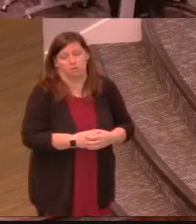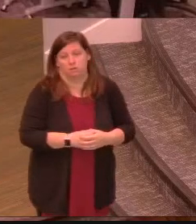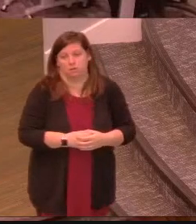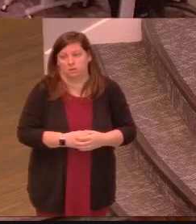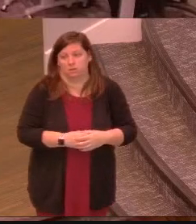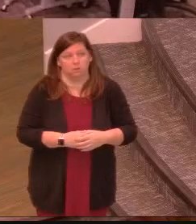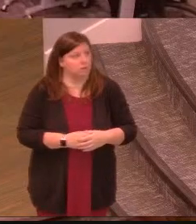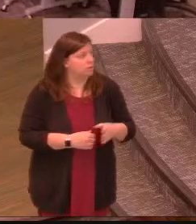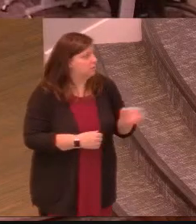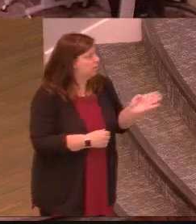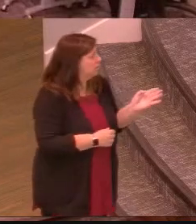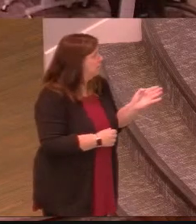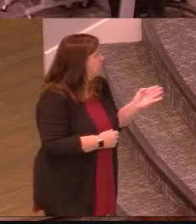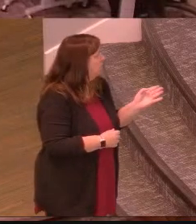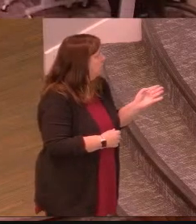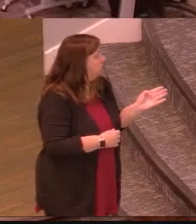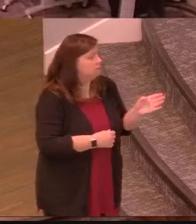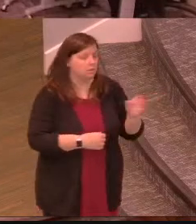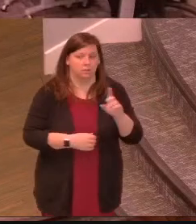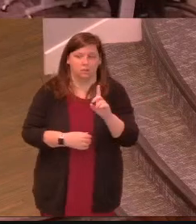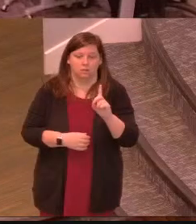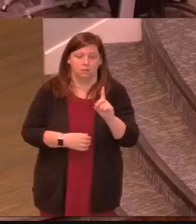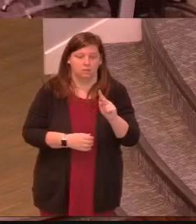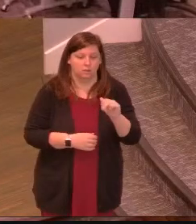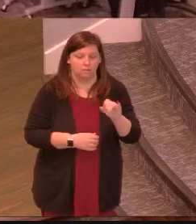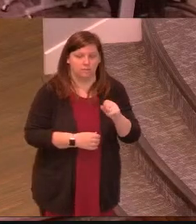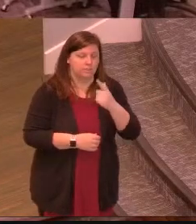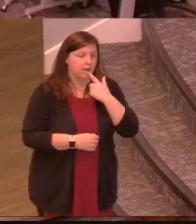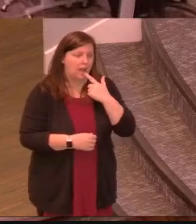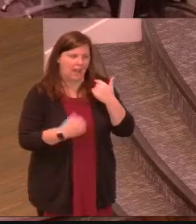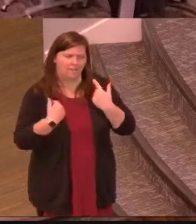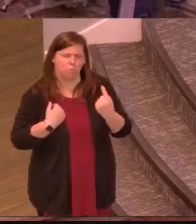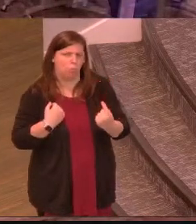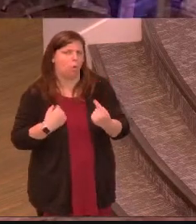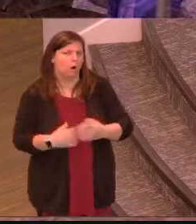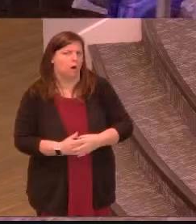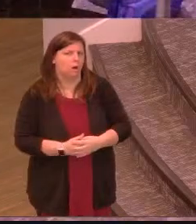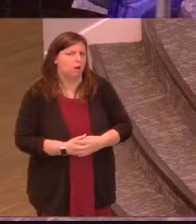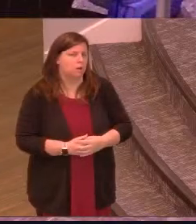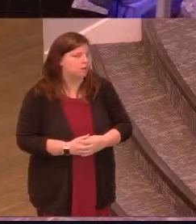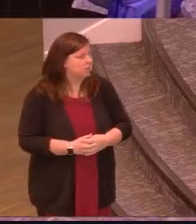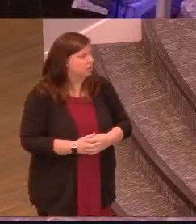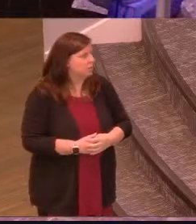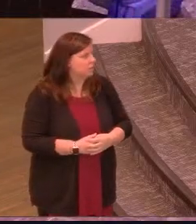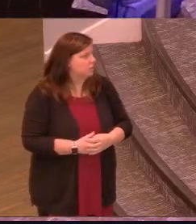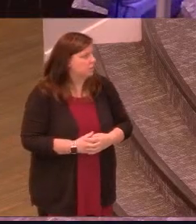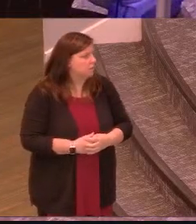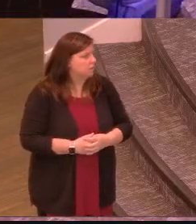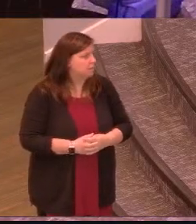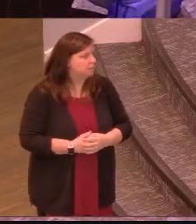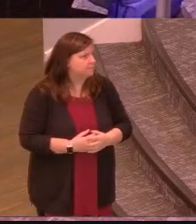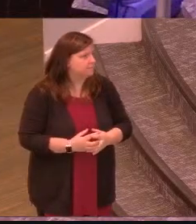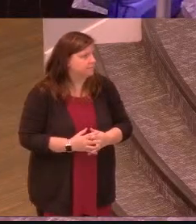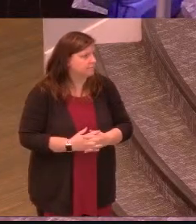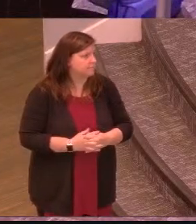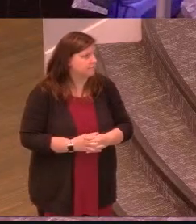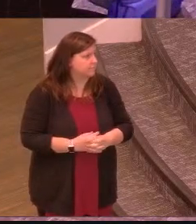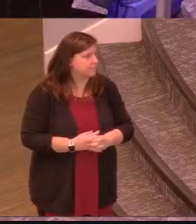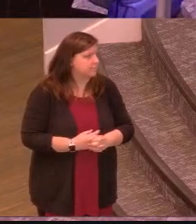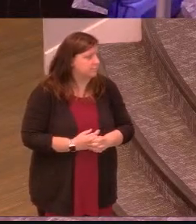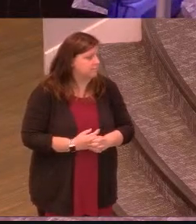All right, well, I've got one. It seems like that we are further ahead